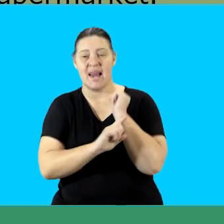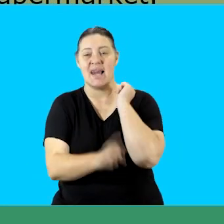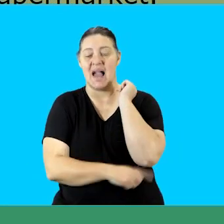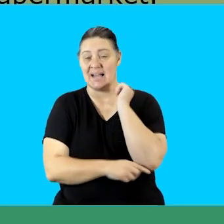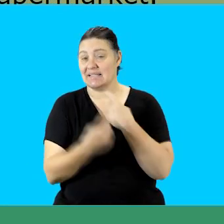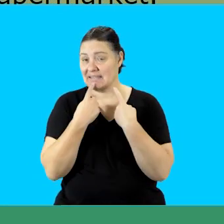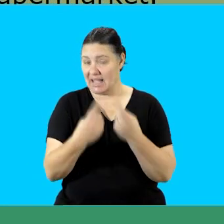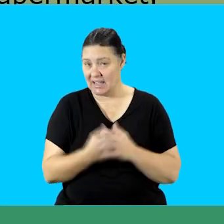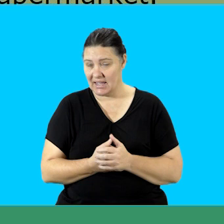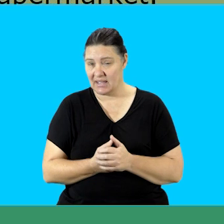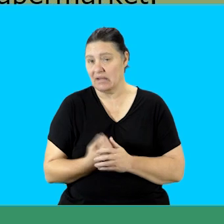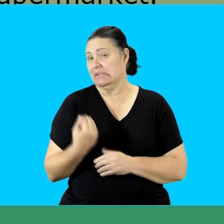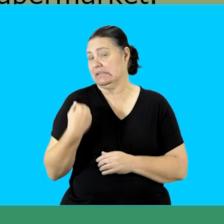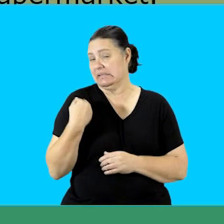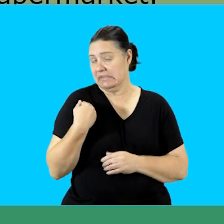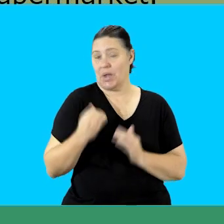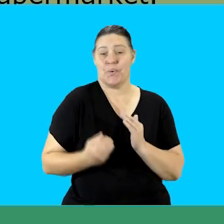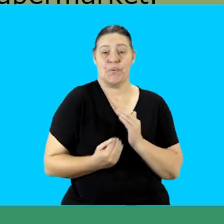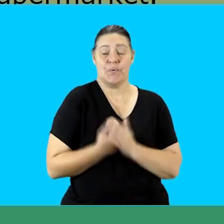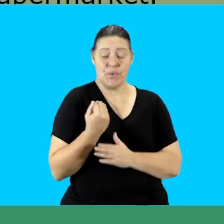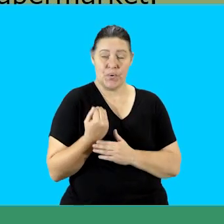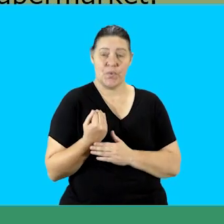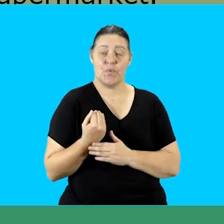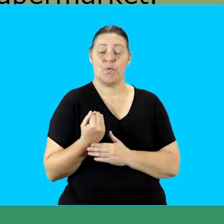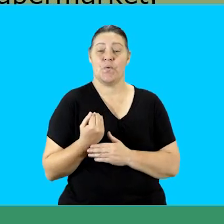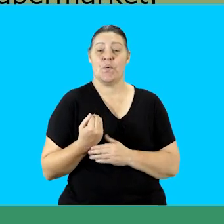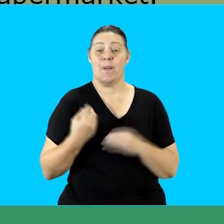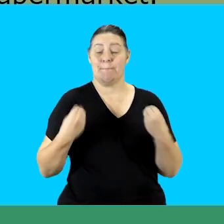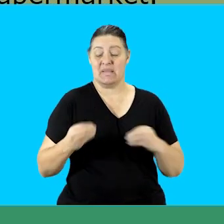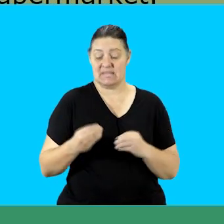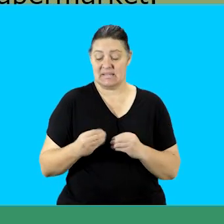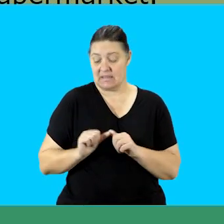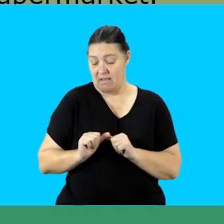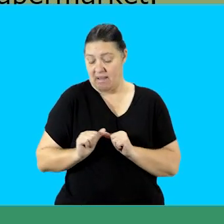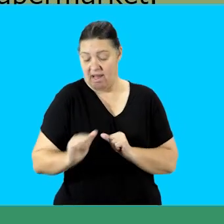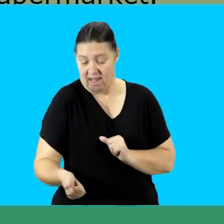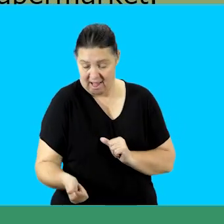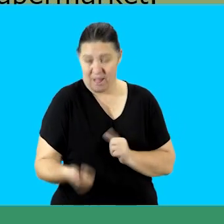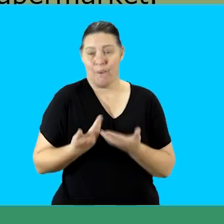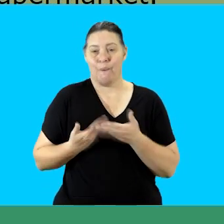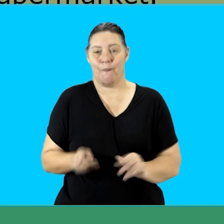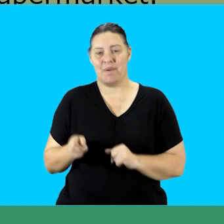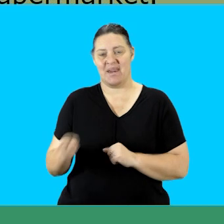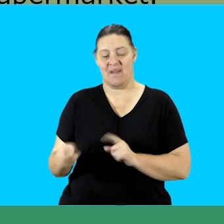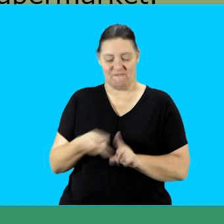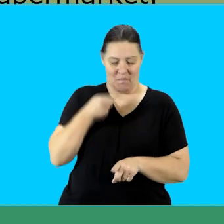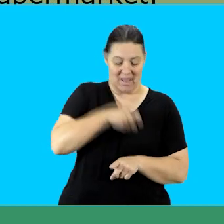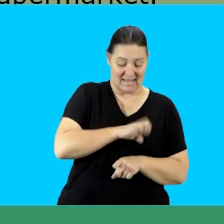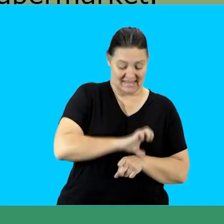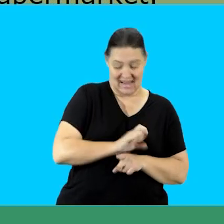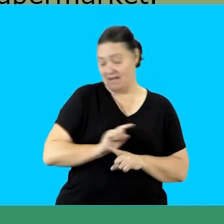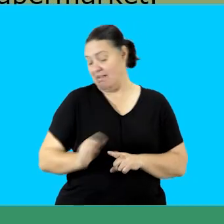is the macro. Now we look at the last statement, which says, recently a new supermarket